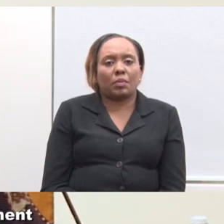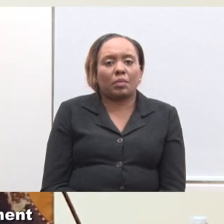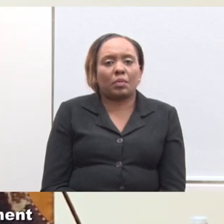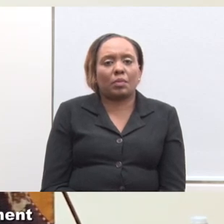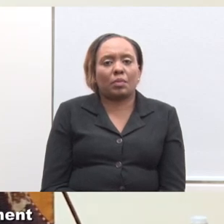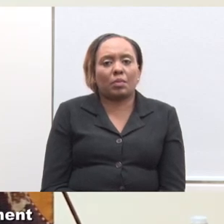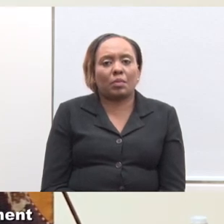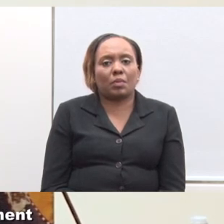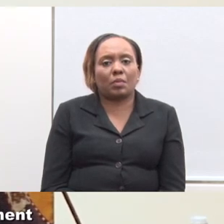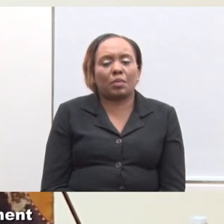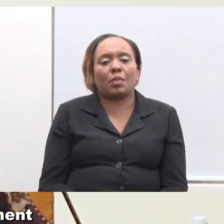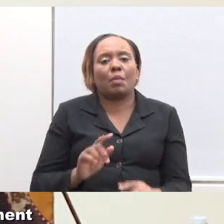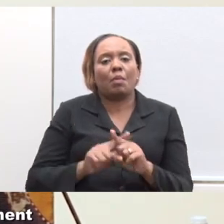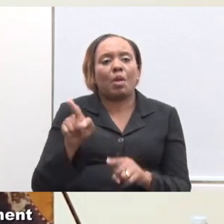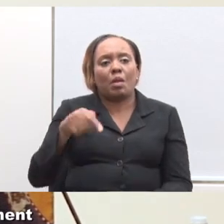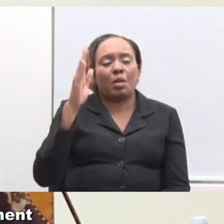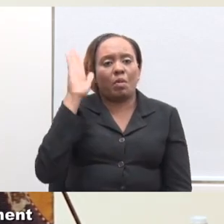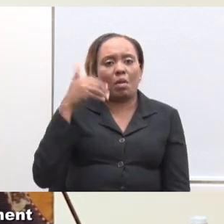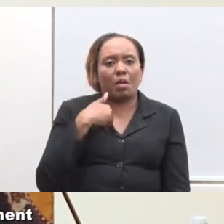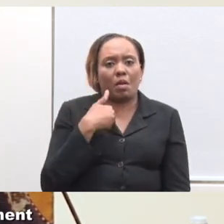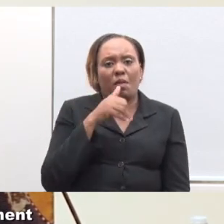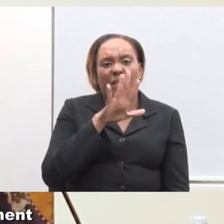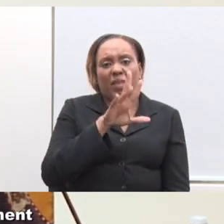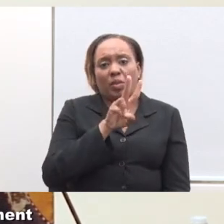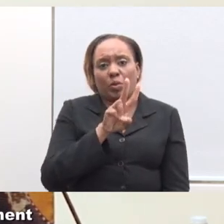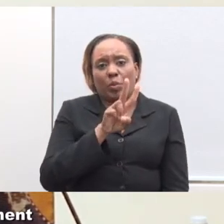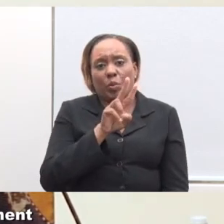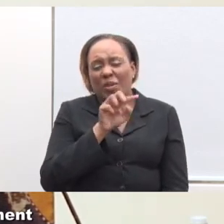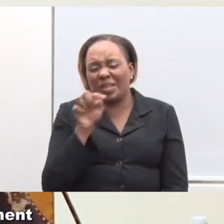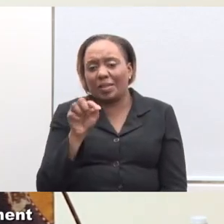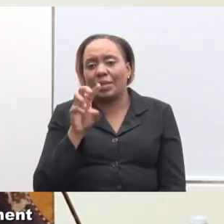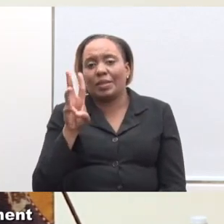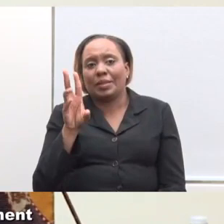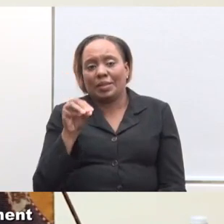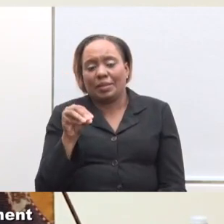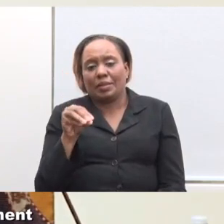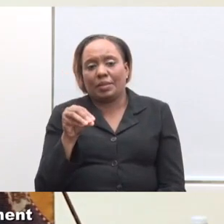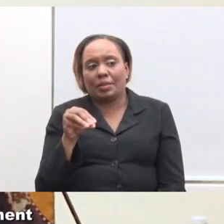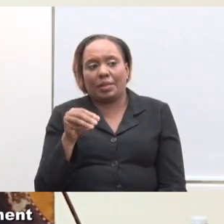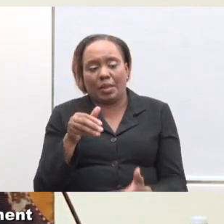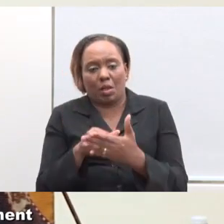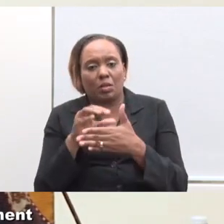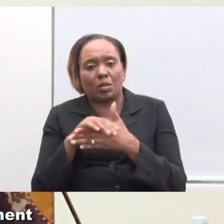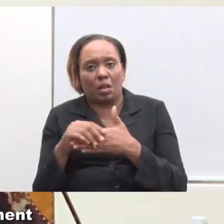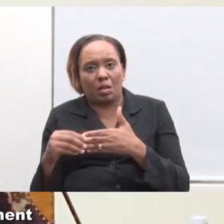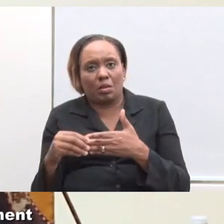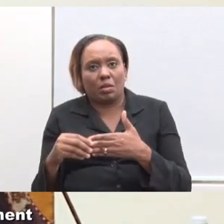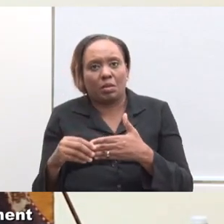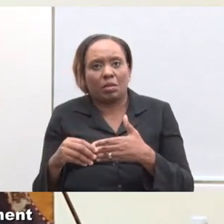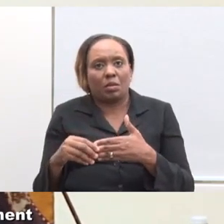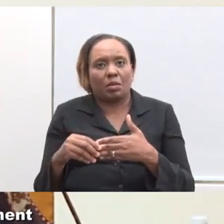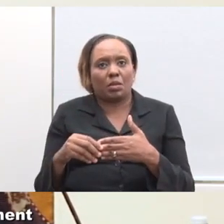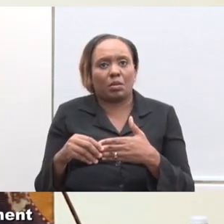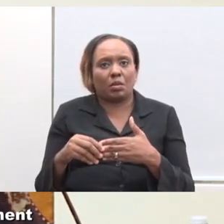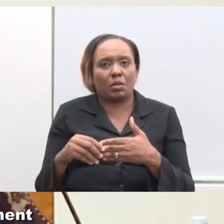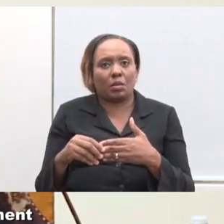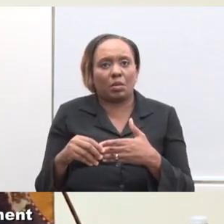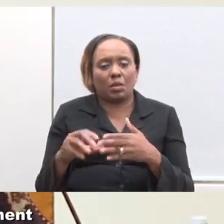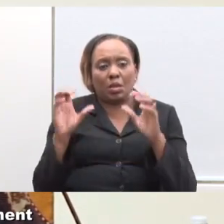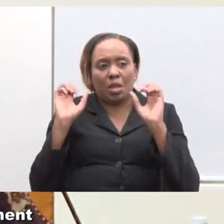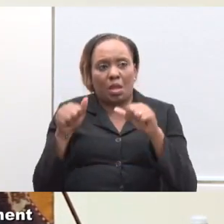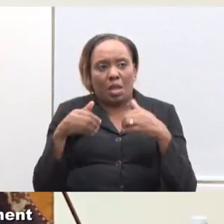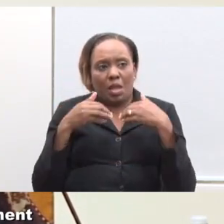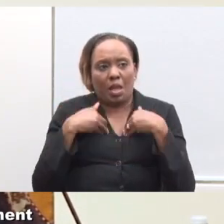to $60,000 that you can then put down and use as part of your